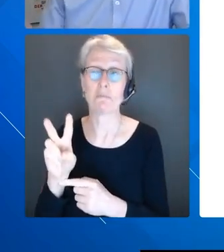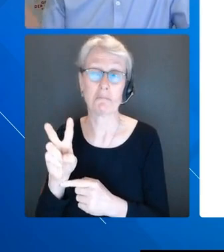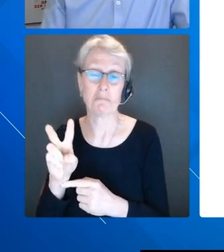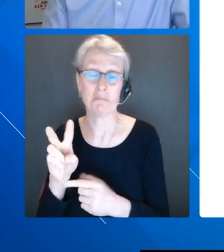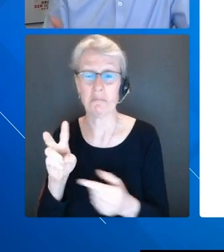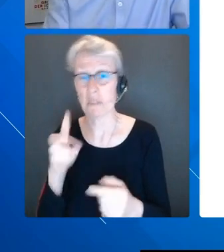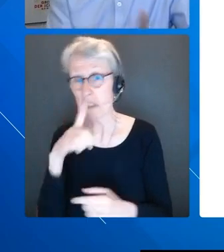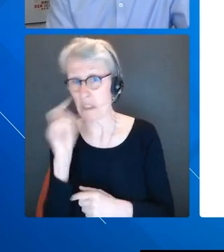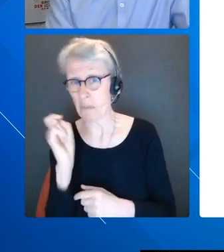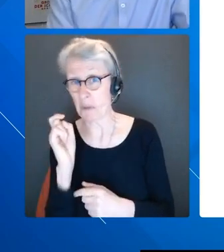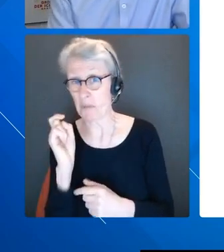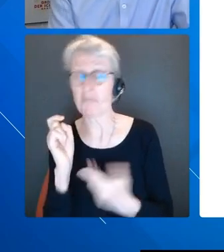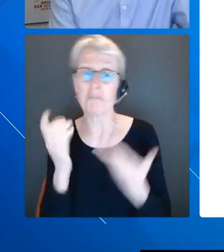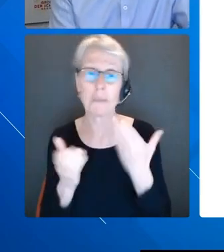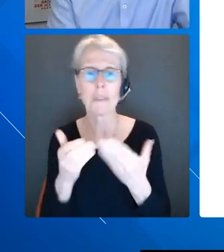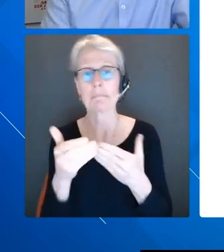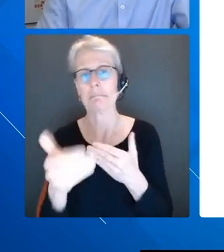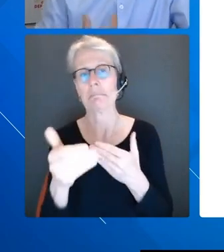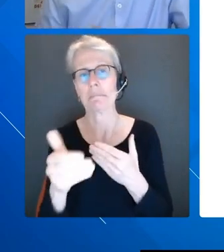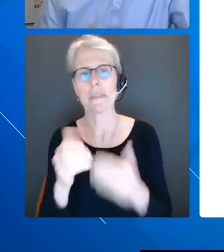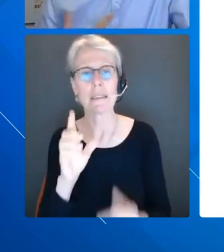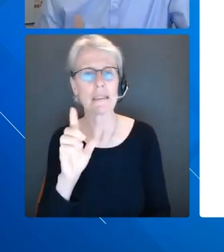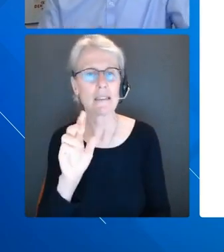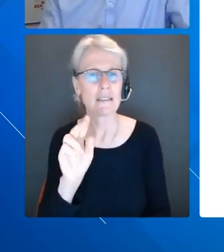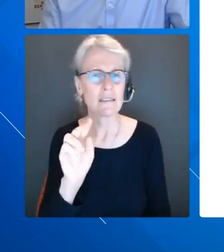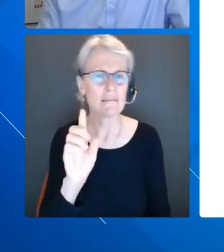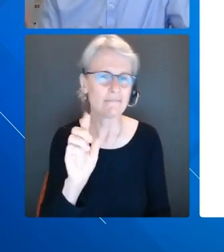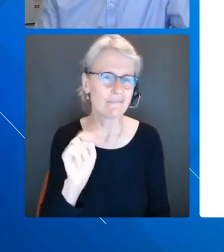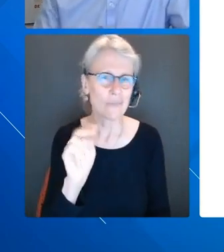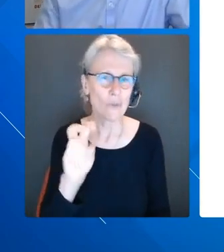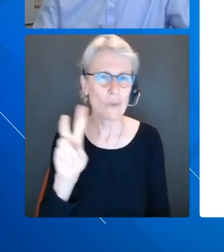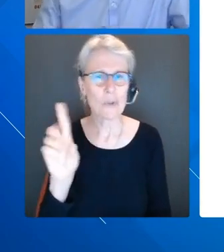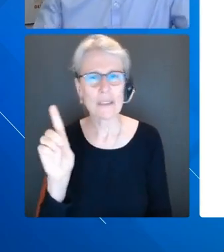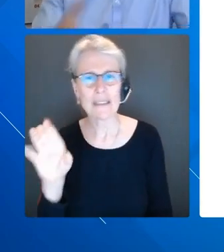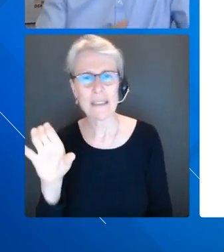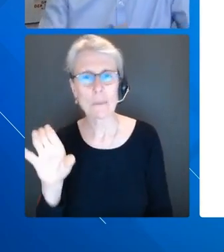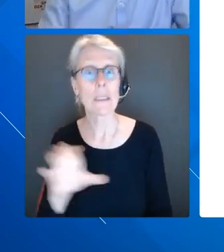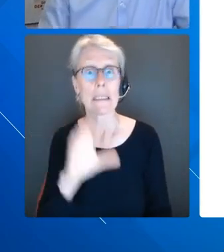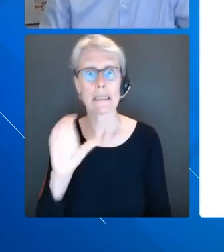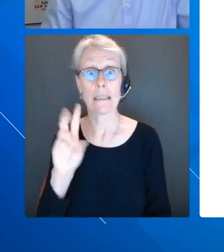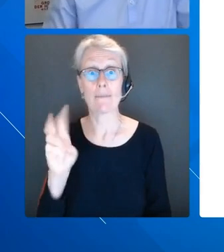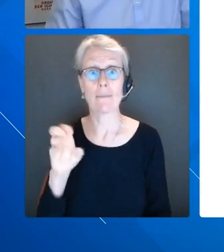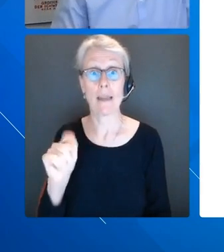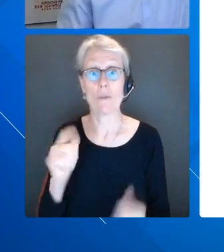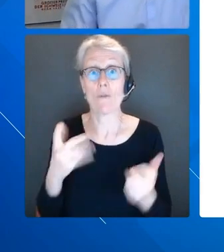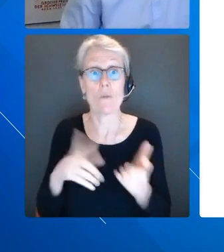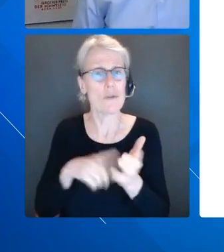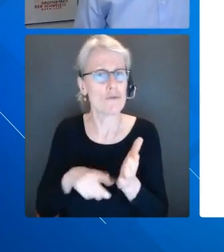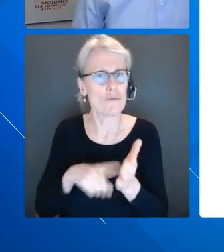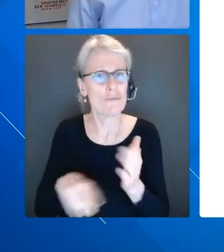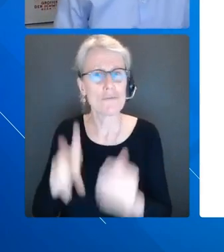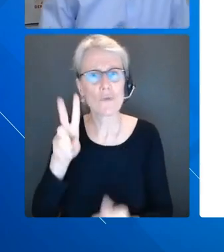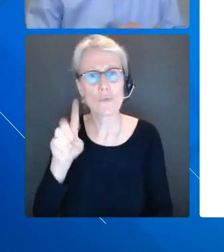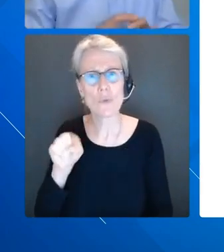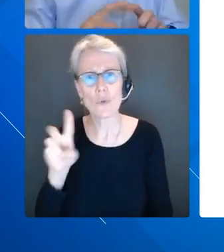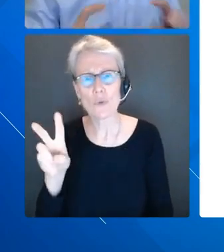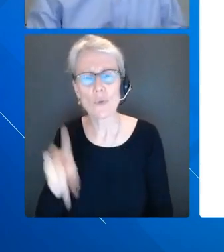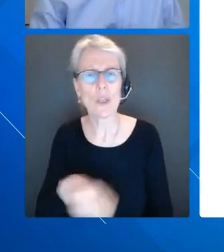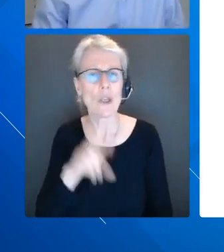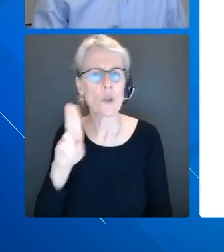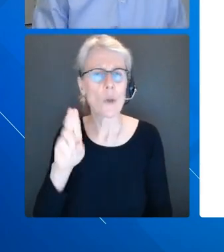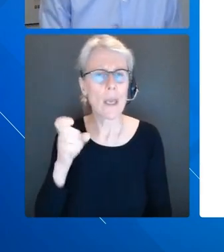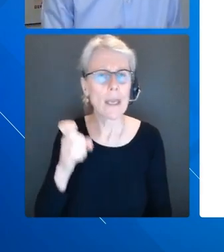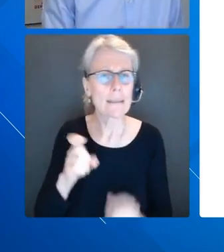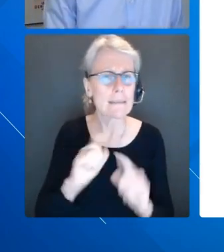hope, that will have guidelines for focus indicators. And we at Cvent, we're already researching 2.2 and working with our UX team of how to